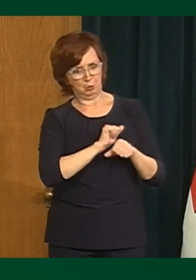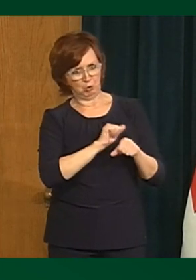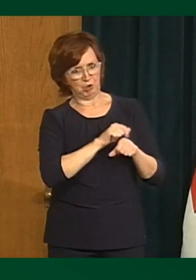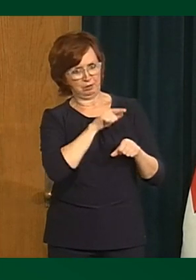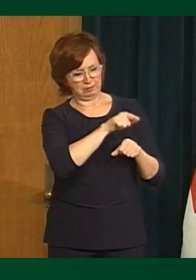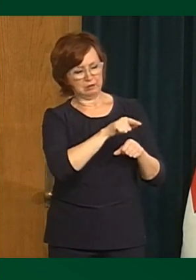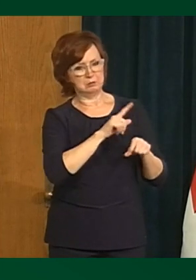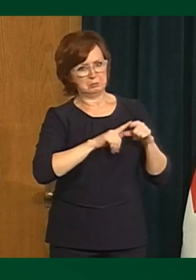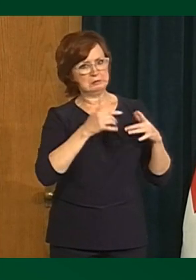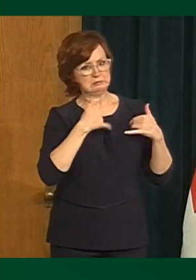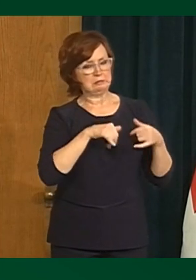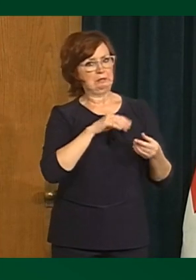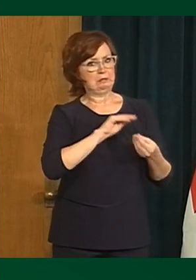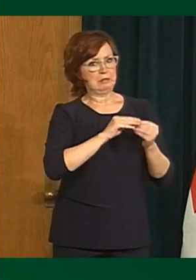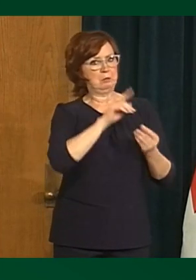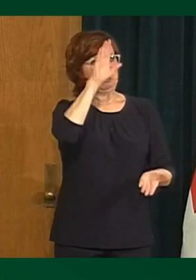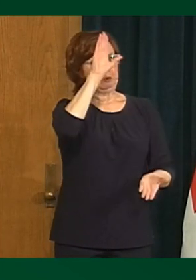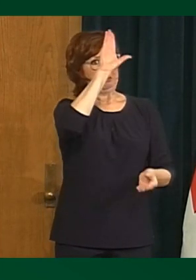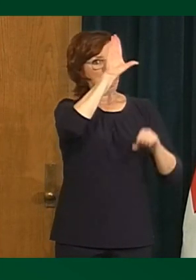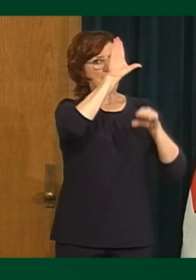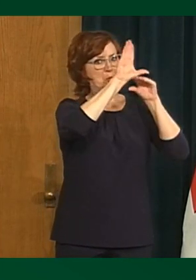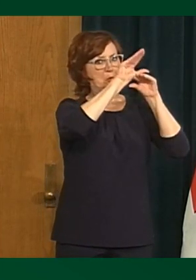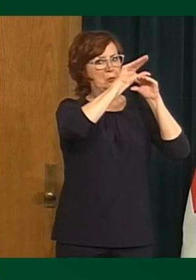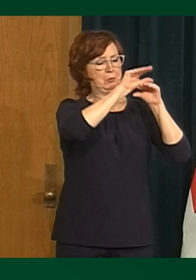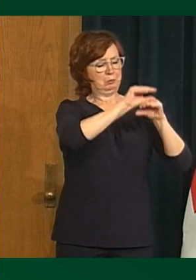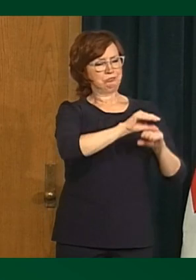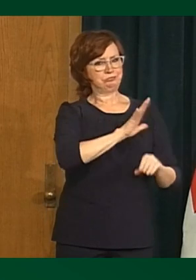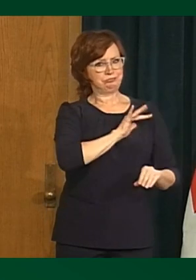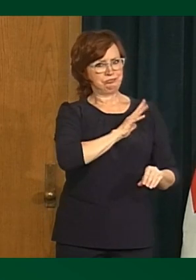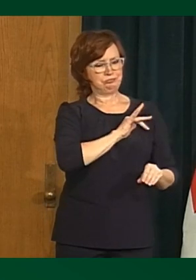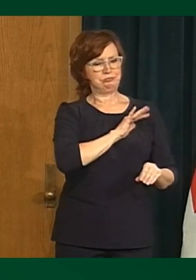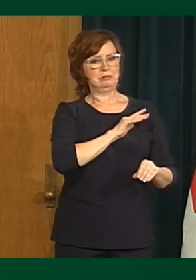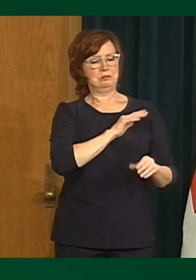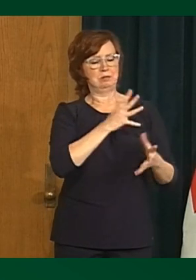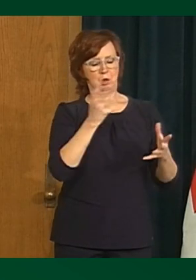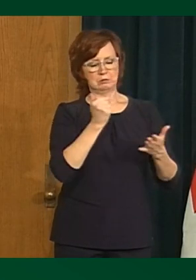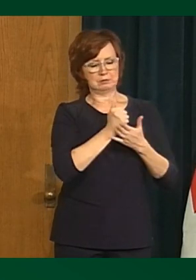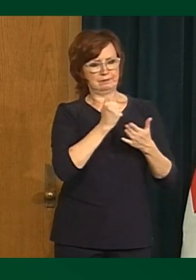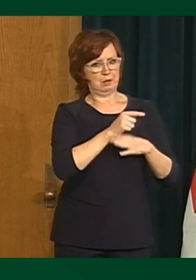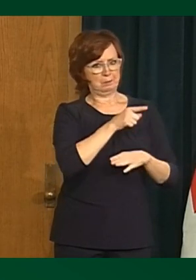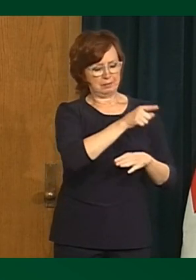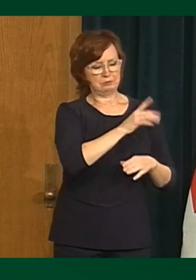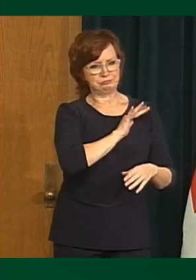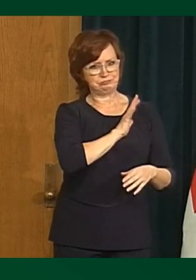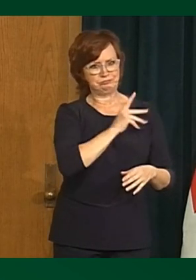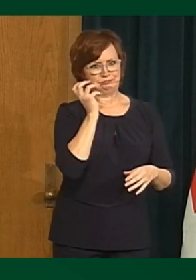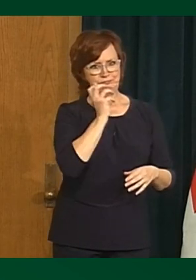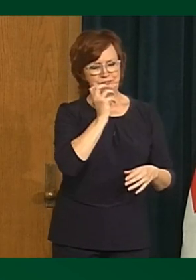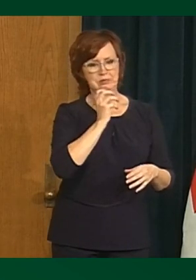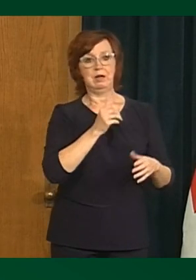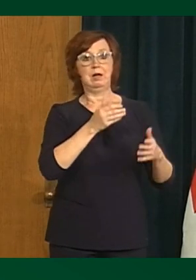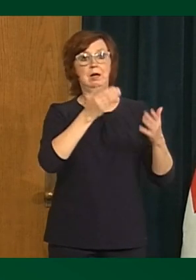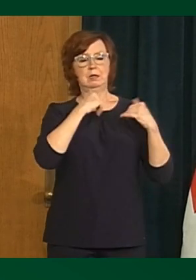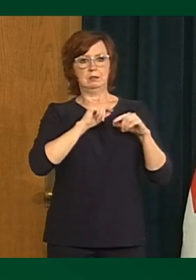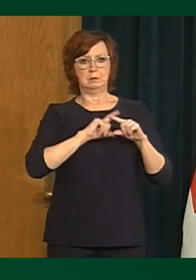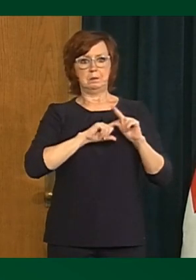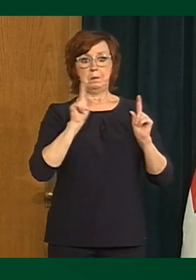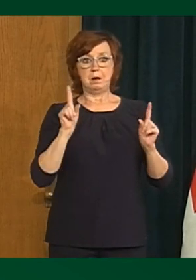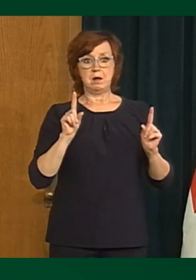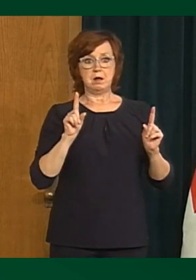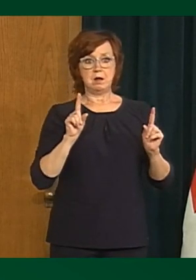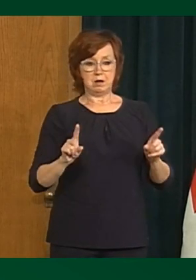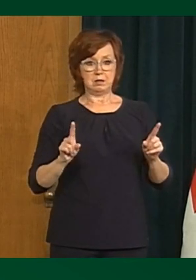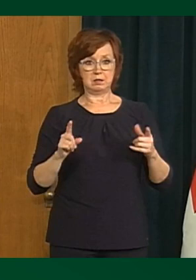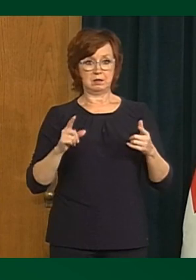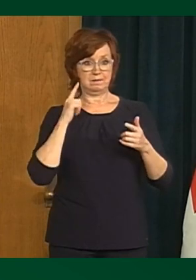leadership as well as the provincial supports that are on the ground. But I would look to if there are decisions that need to be